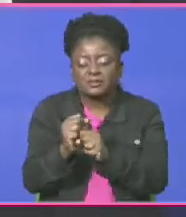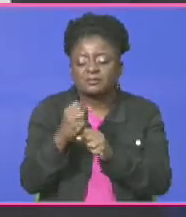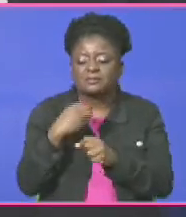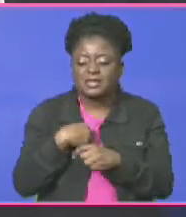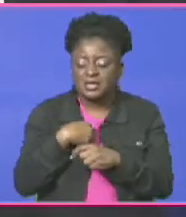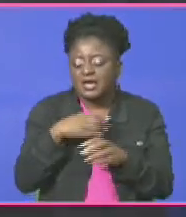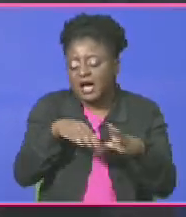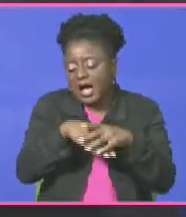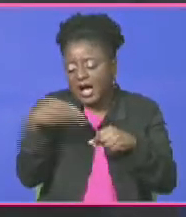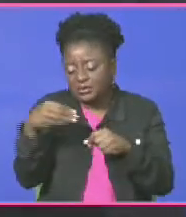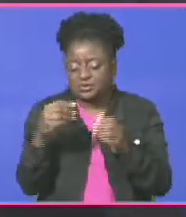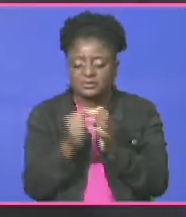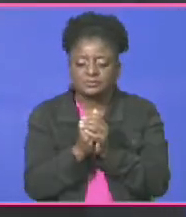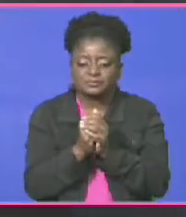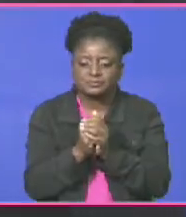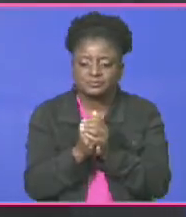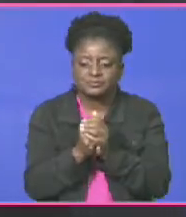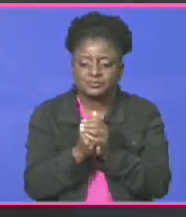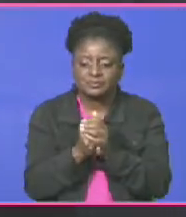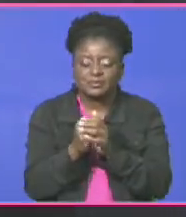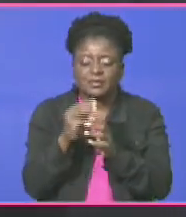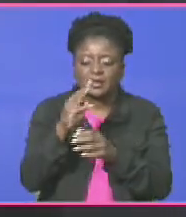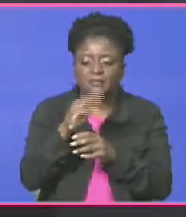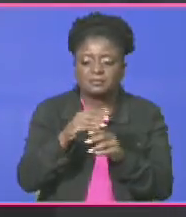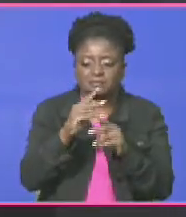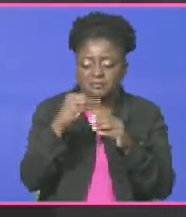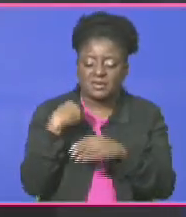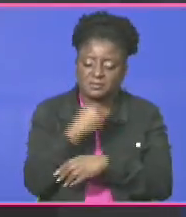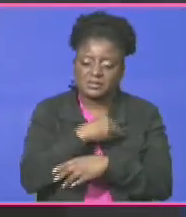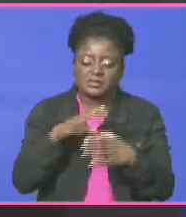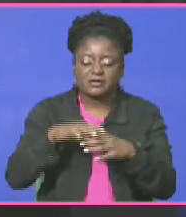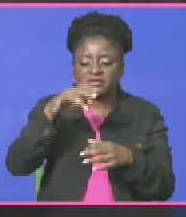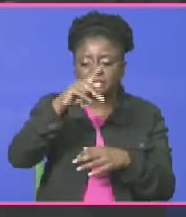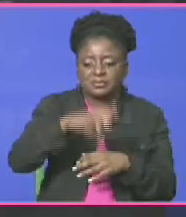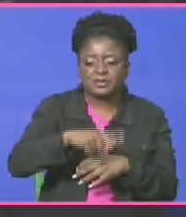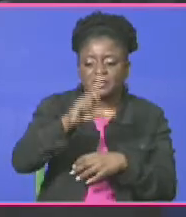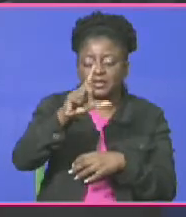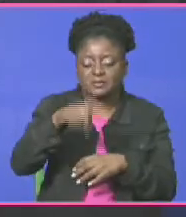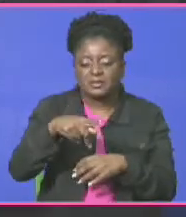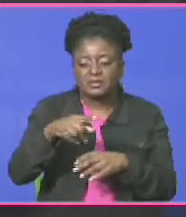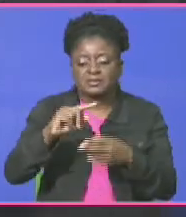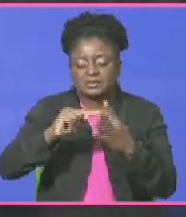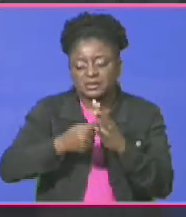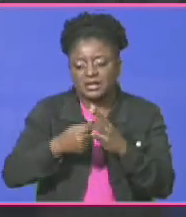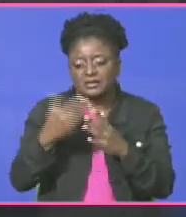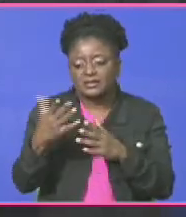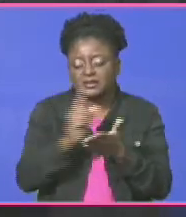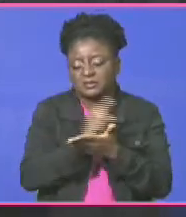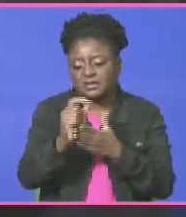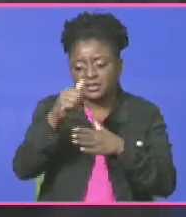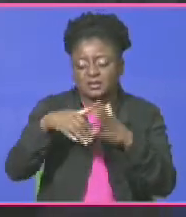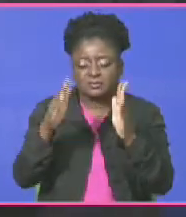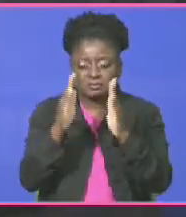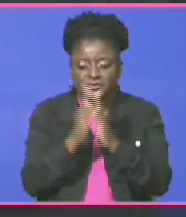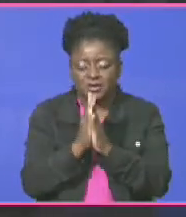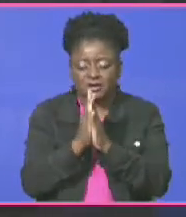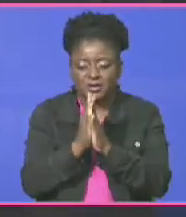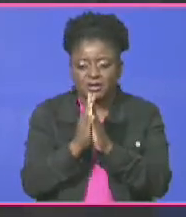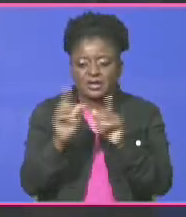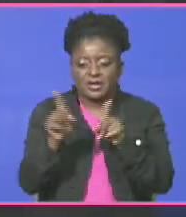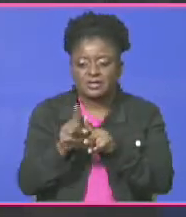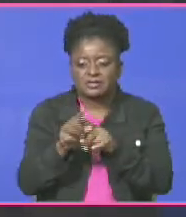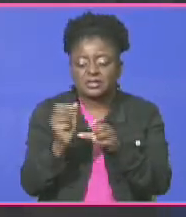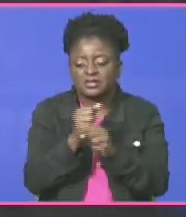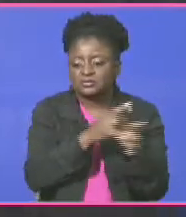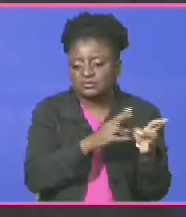Members of the Progressive Liberal Party gathered at the Malia Resort in prayer on Sunday morning as it braces to appoint a new leader and chairman at the end of